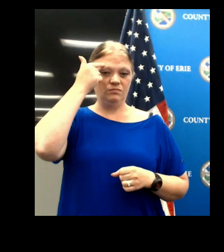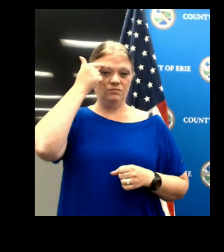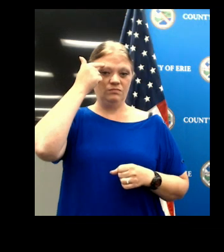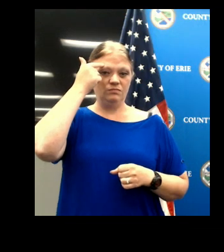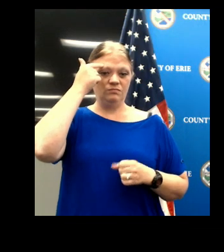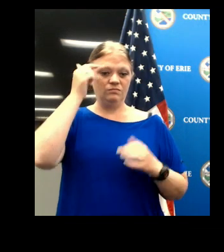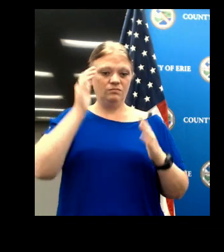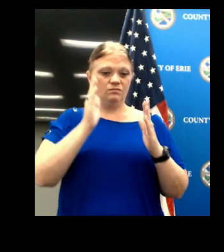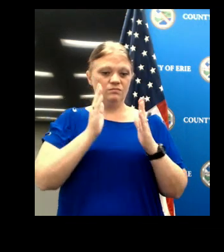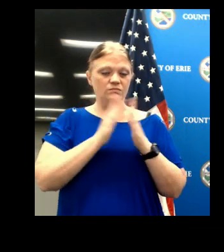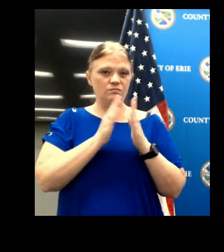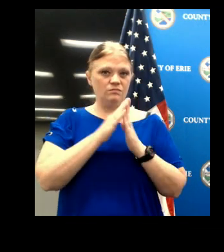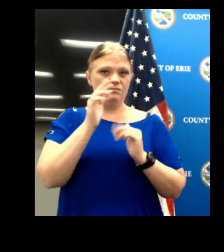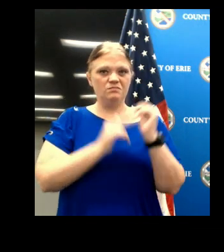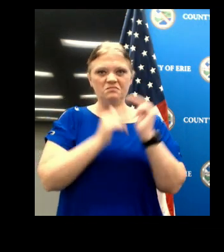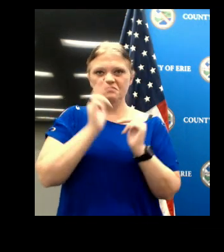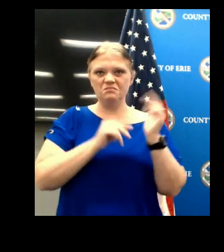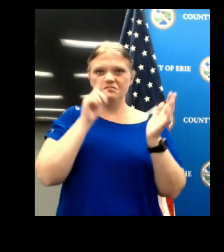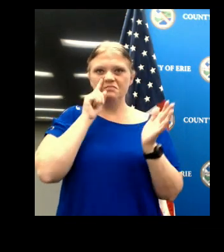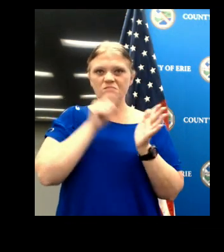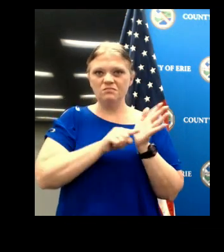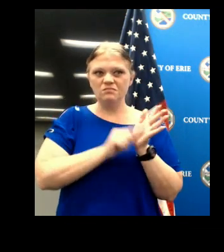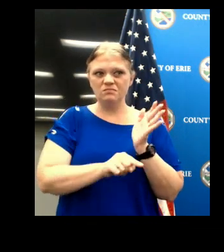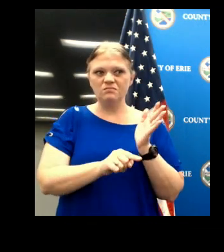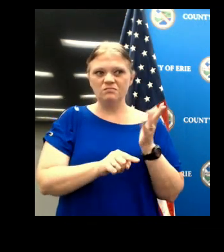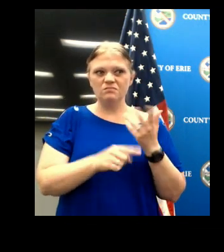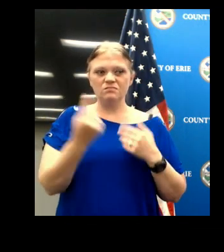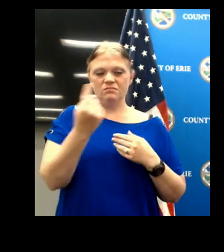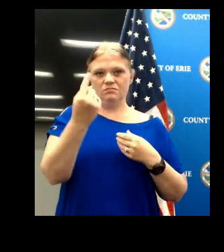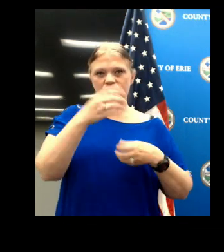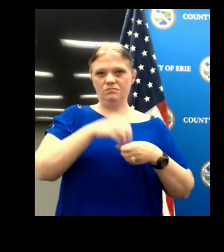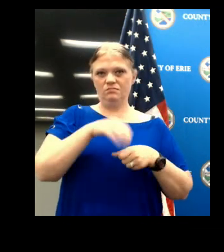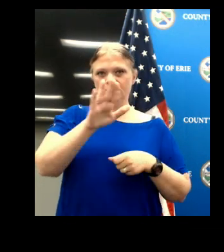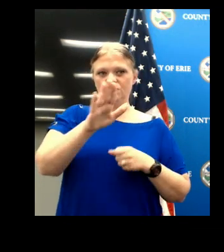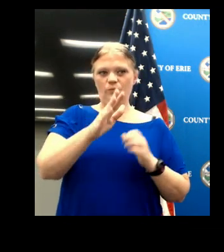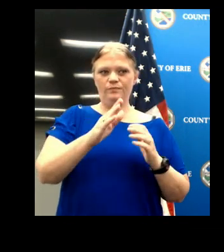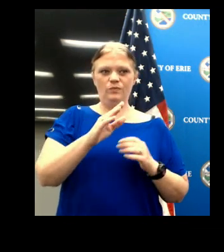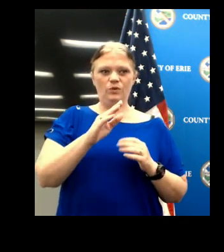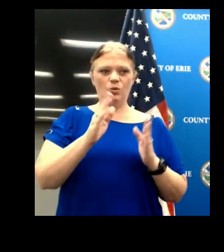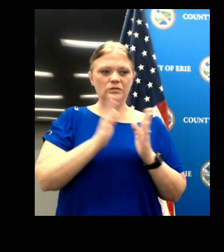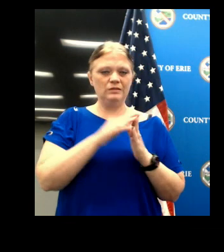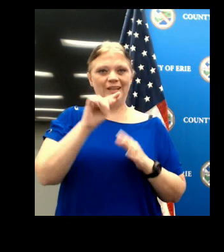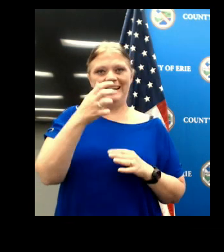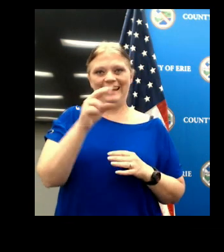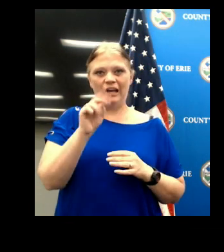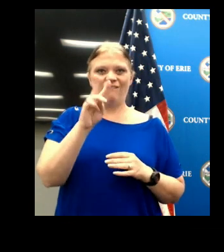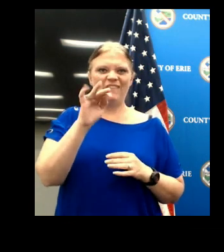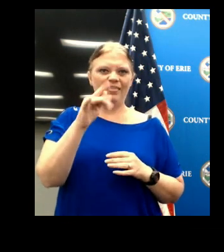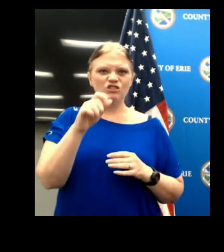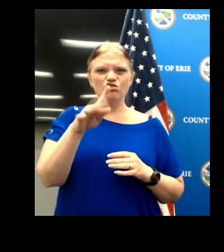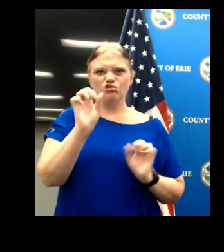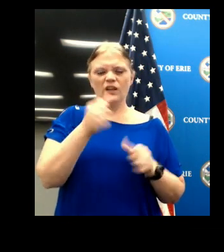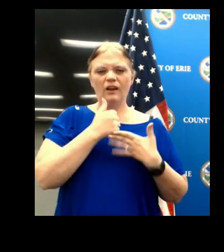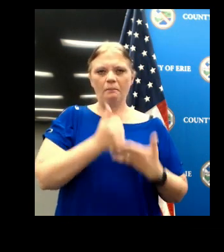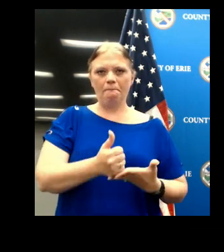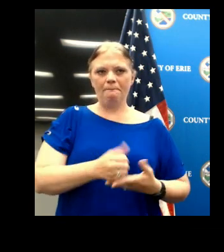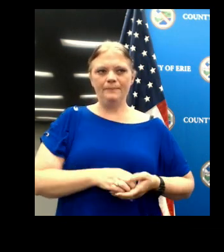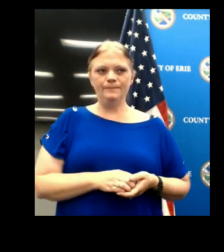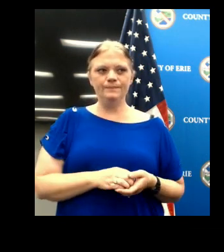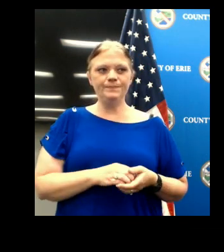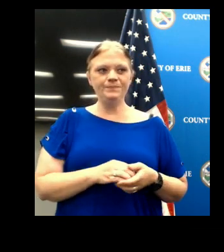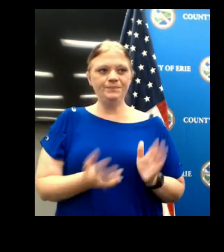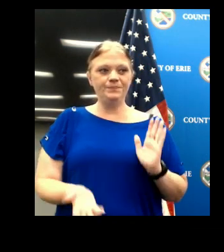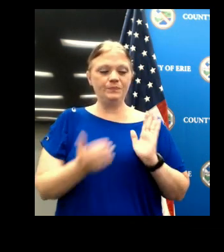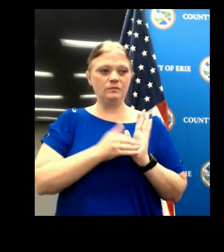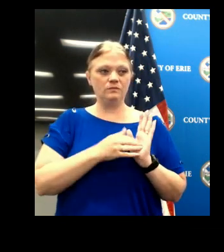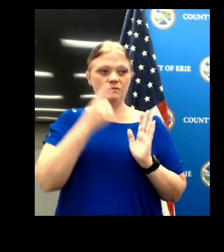either call your building inspector or somebody in your city, town, or village, and they can help you out. And then again,